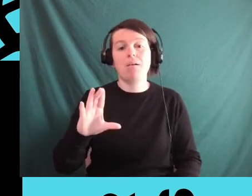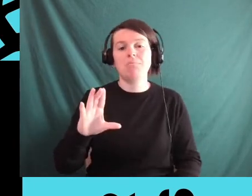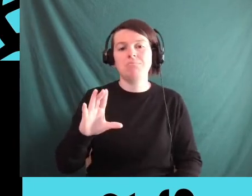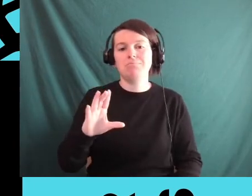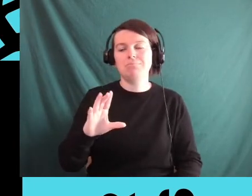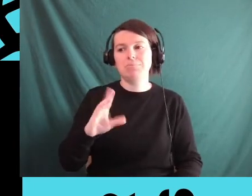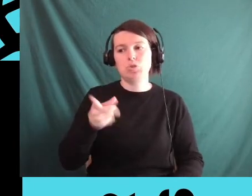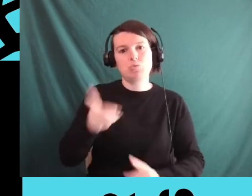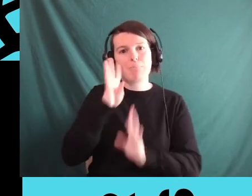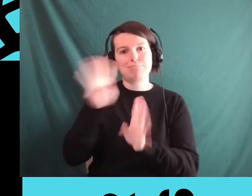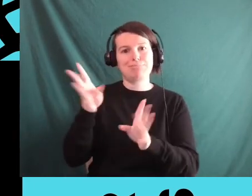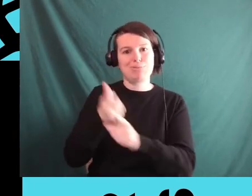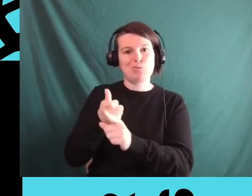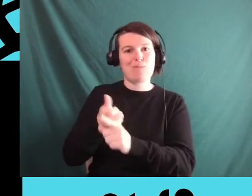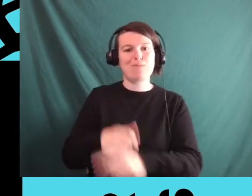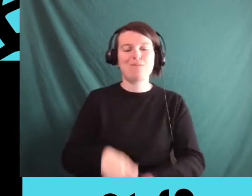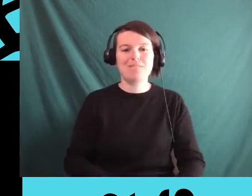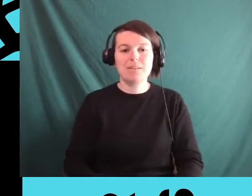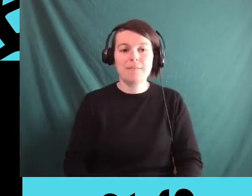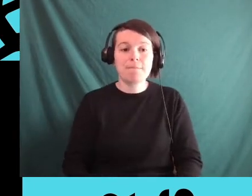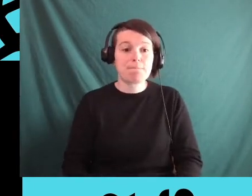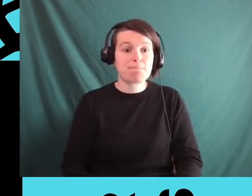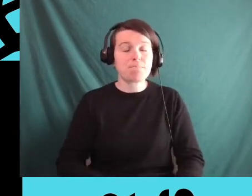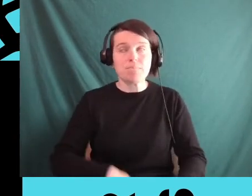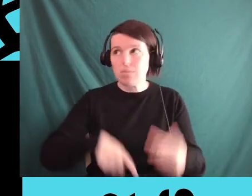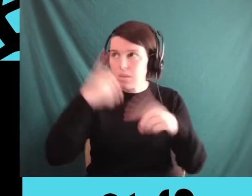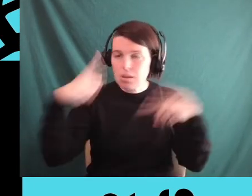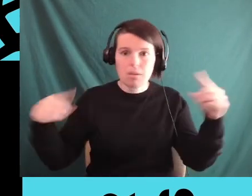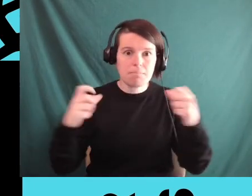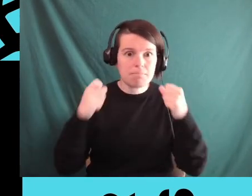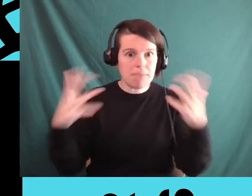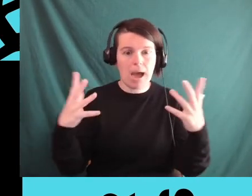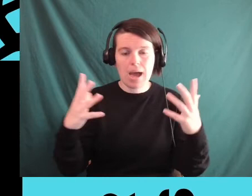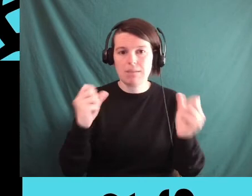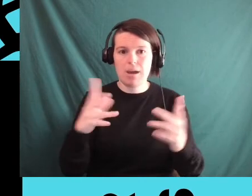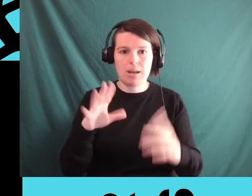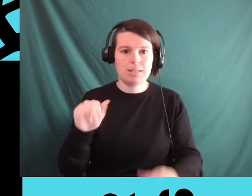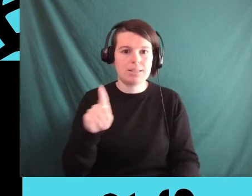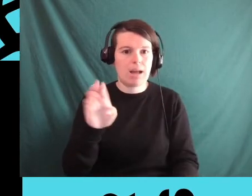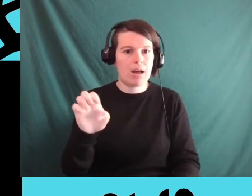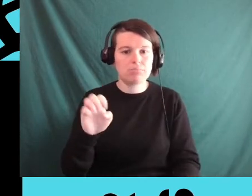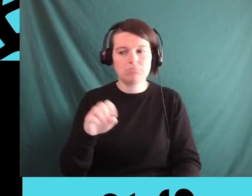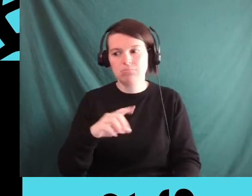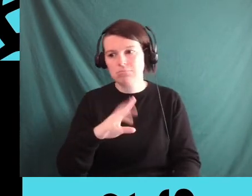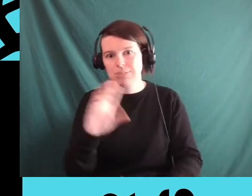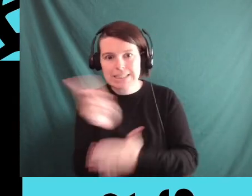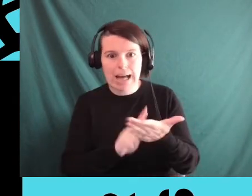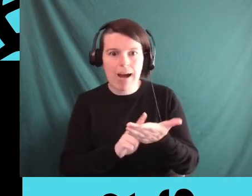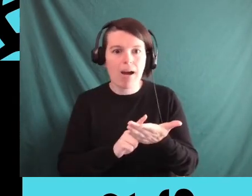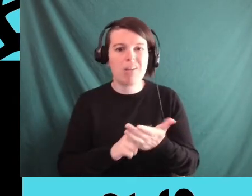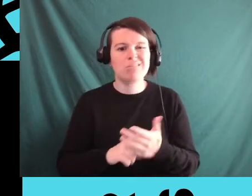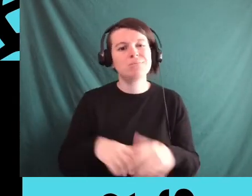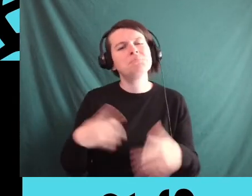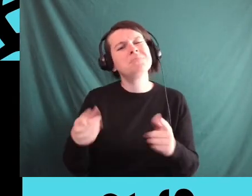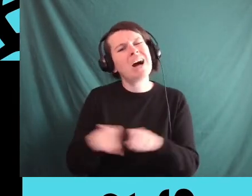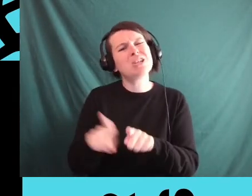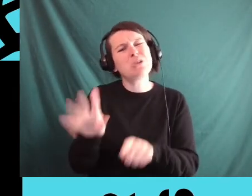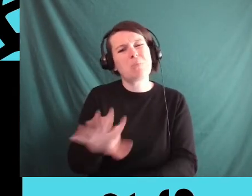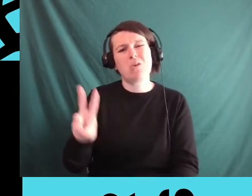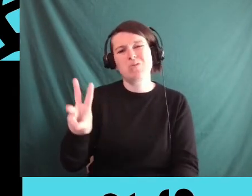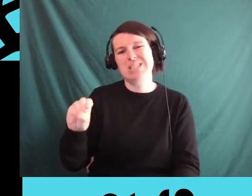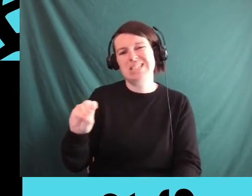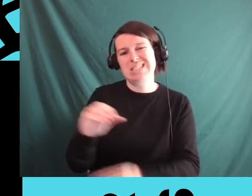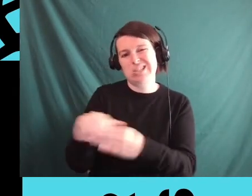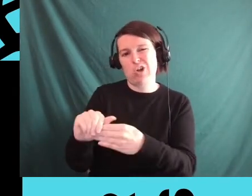from Shapeshifters. They come in a ton of styles and designs, and also run about $60